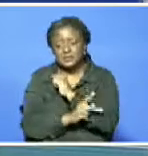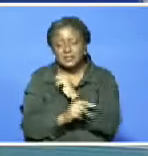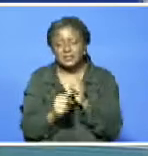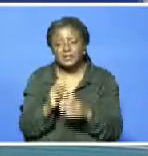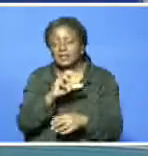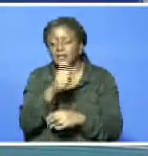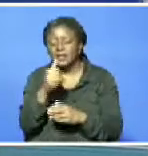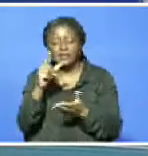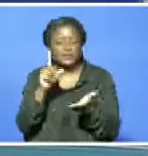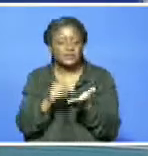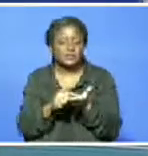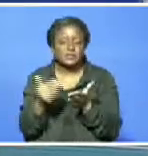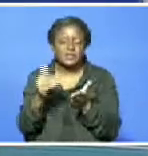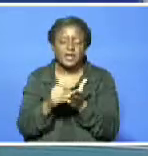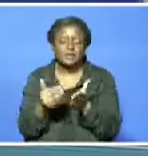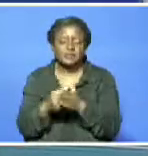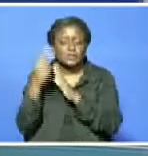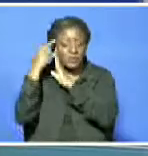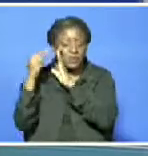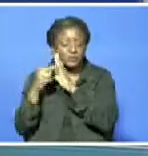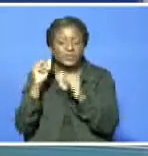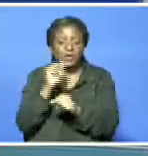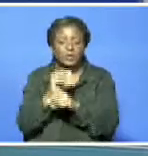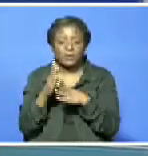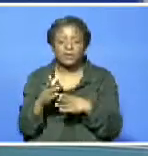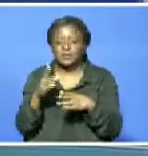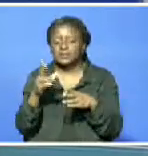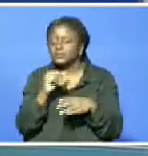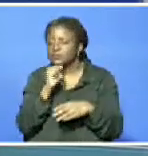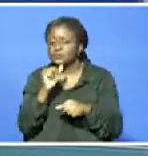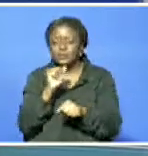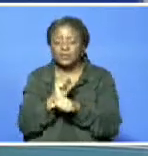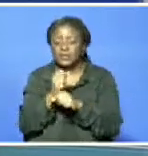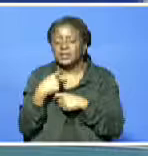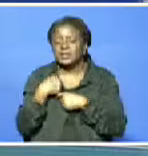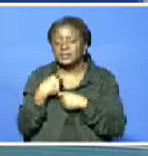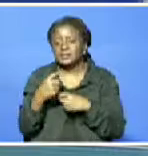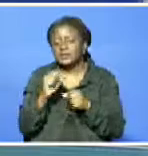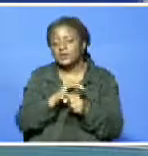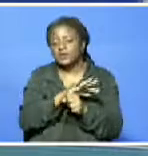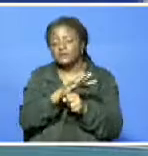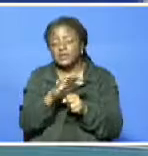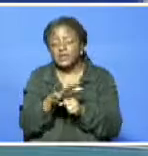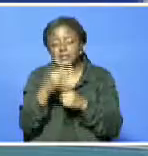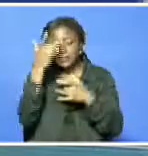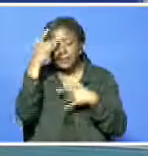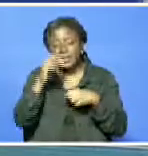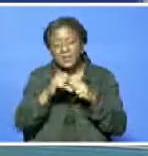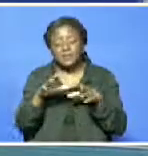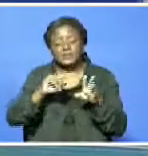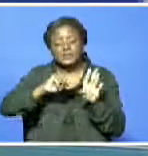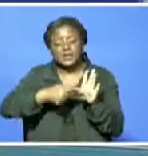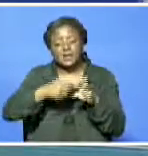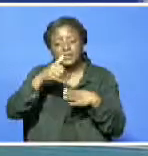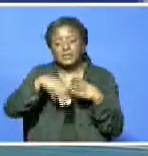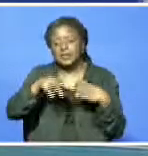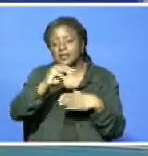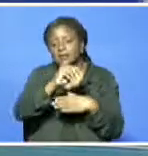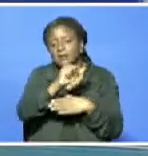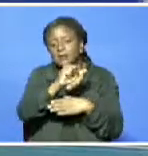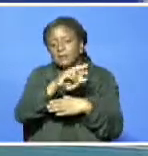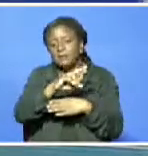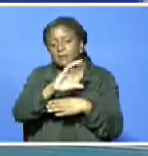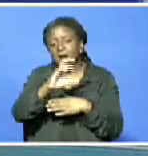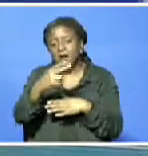In other news tonight, thousands of hotel workers have been out of a job since the COVID-19 pandemic began back in March. It's a